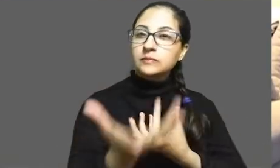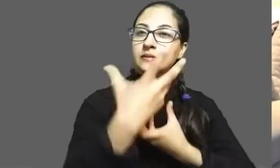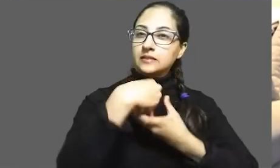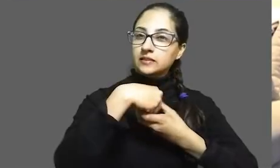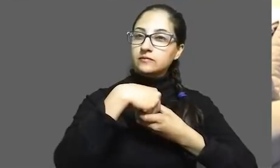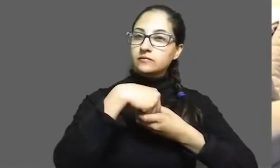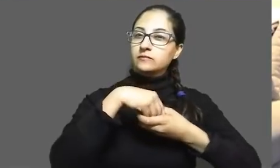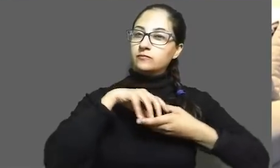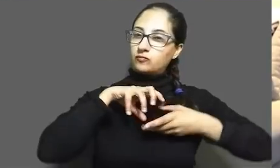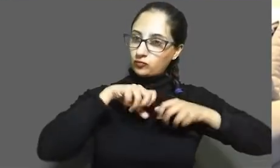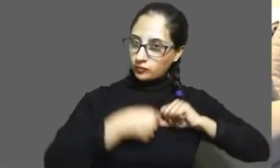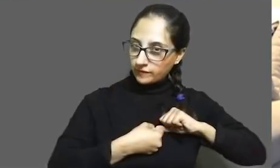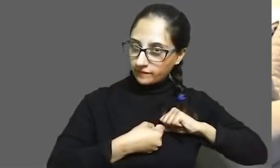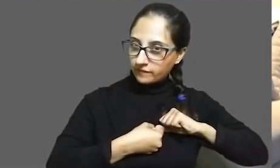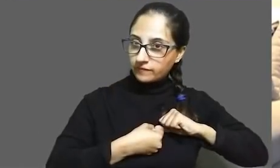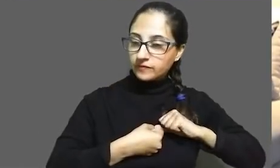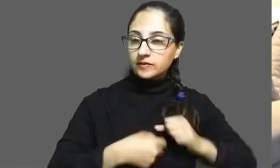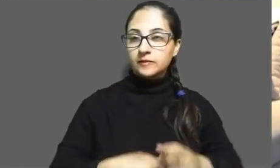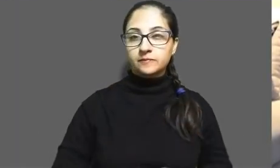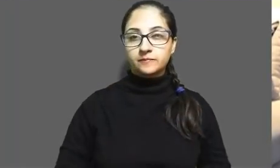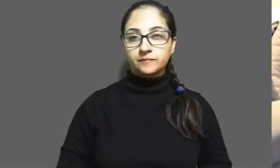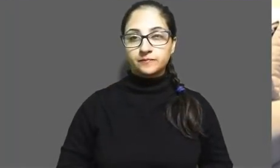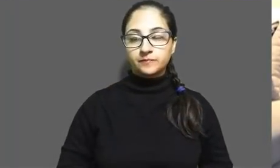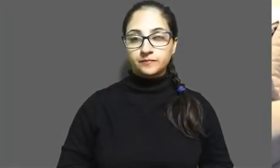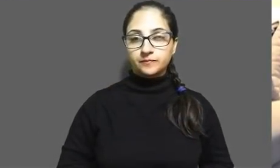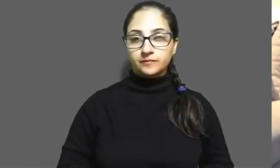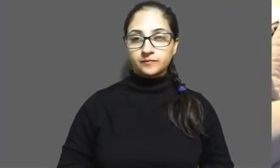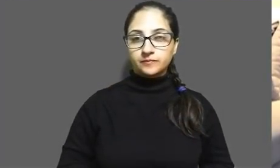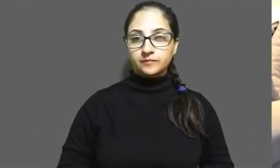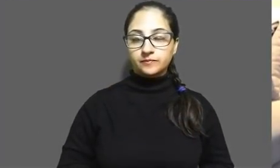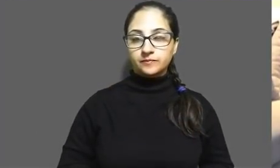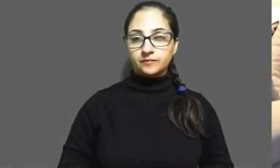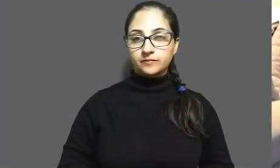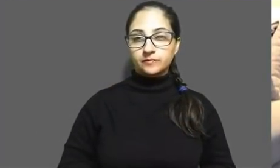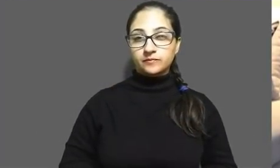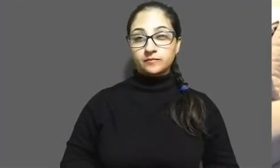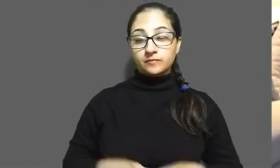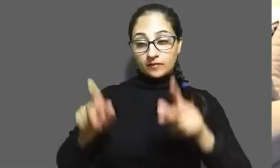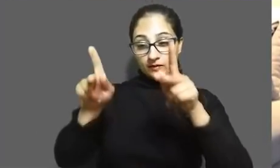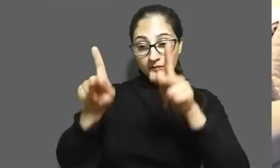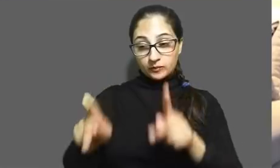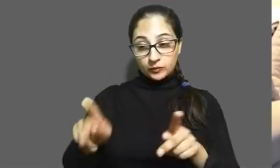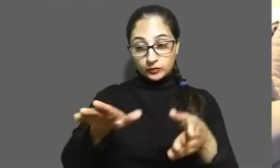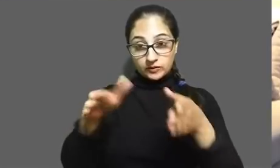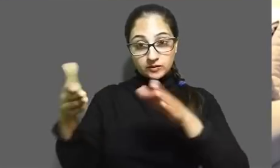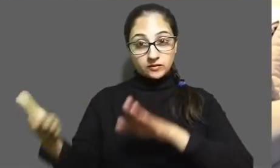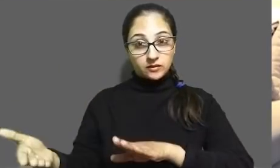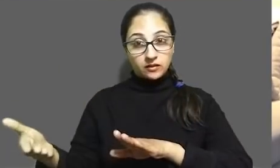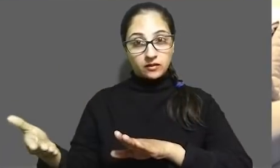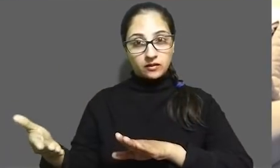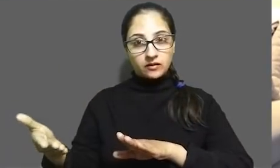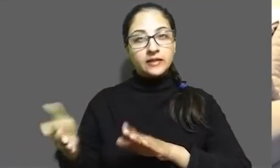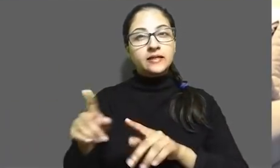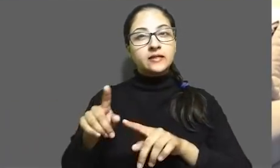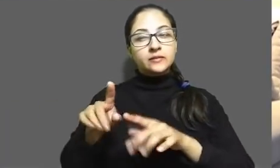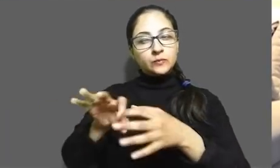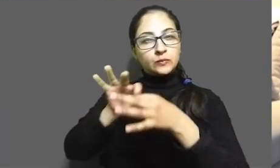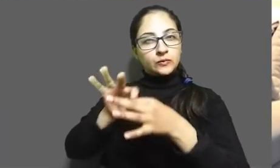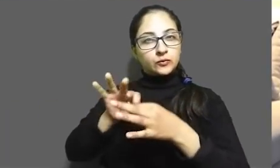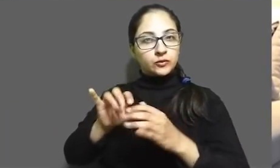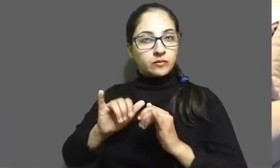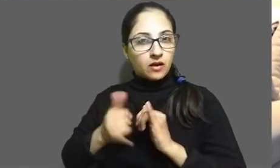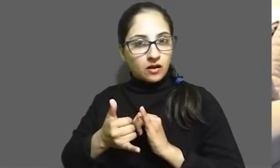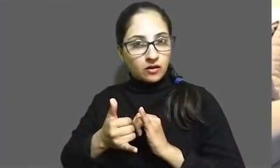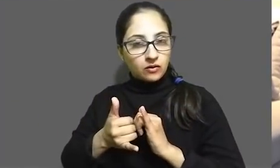loss of appetite, or mental symptoms such as being unable to concentrate or